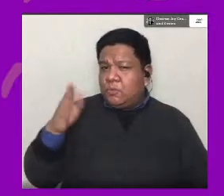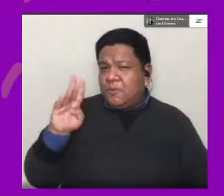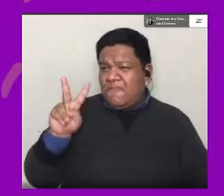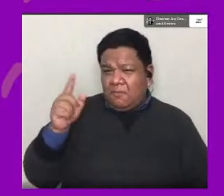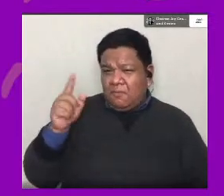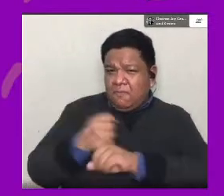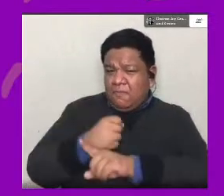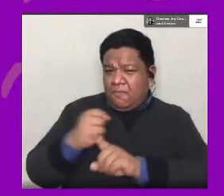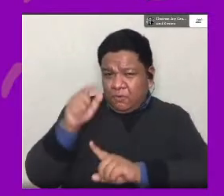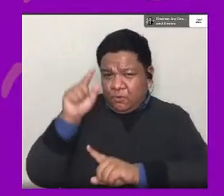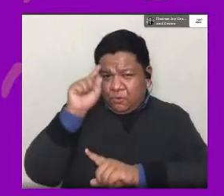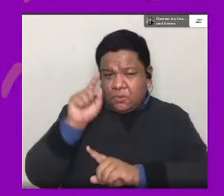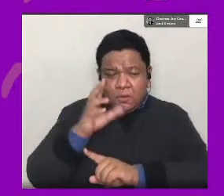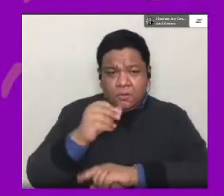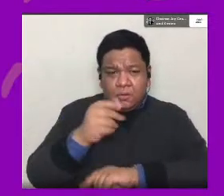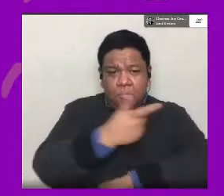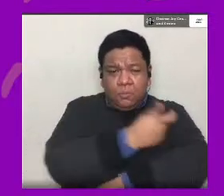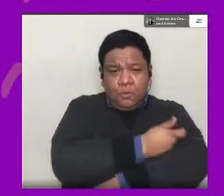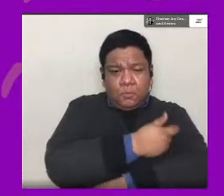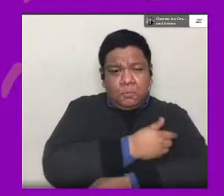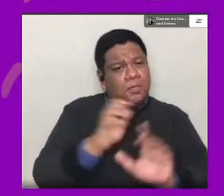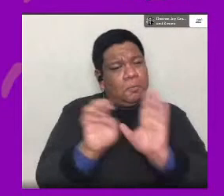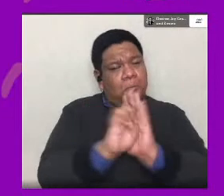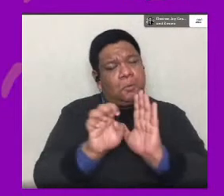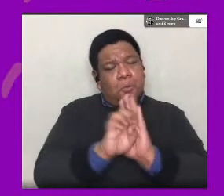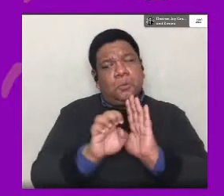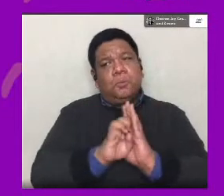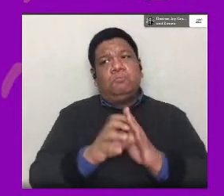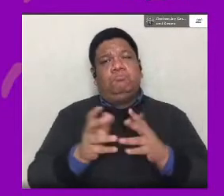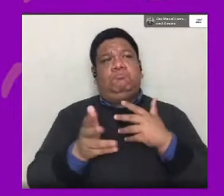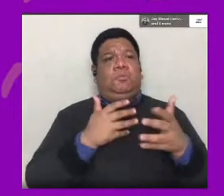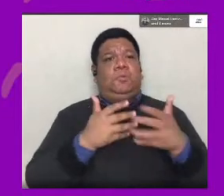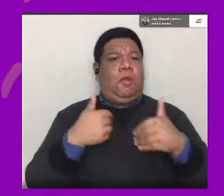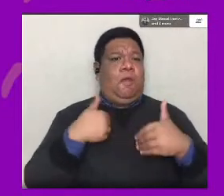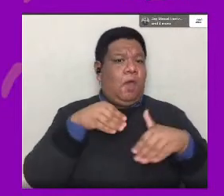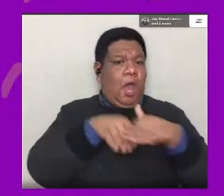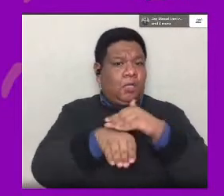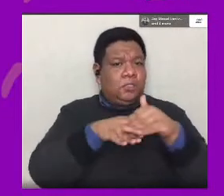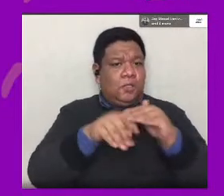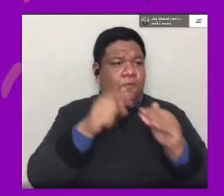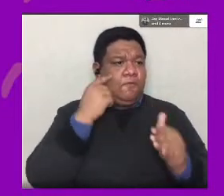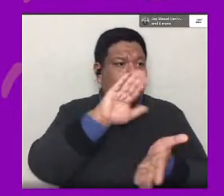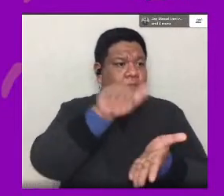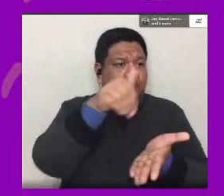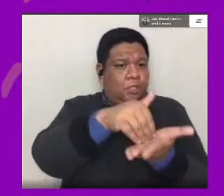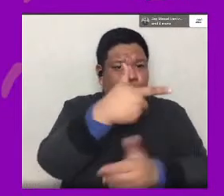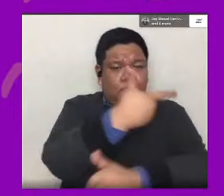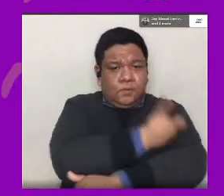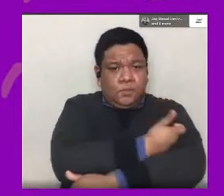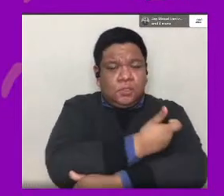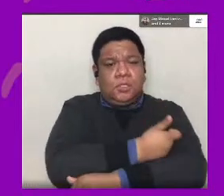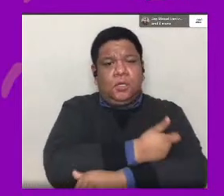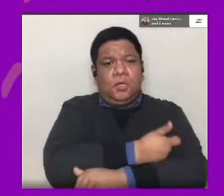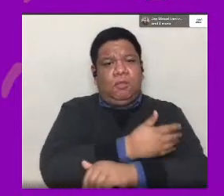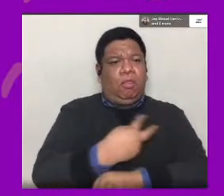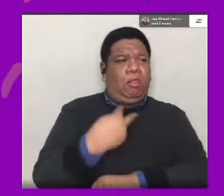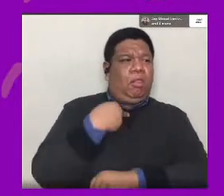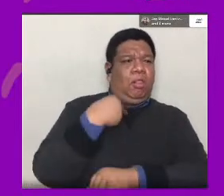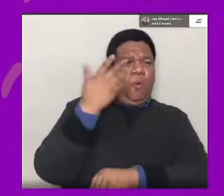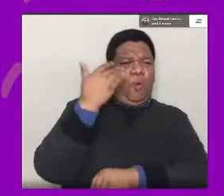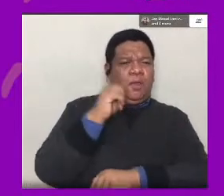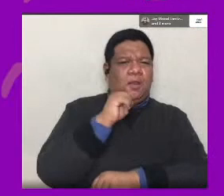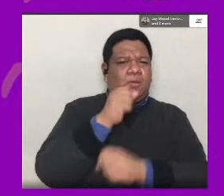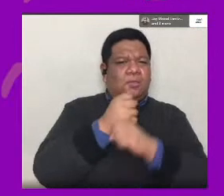coverage. For example, whether access to vaccination centers may be impeded by unsafe travel